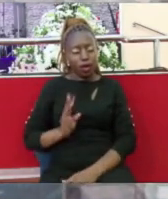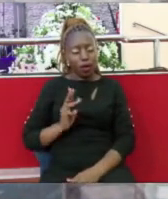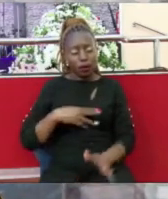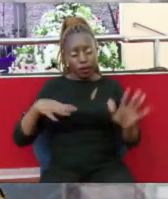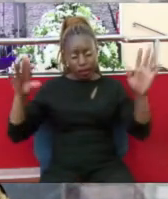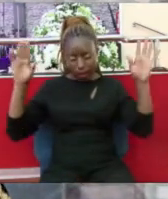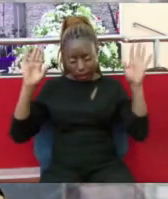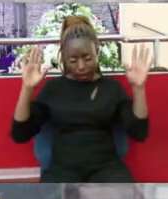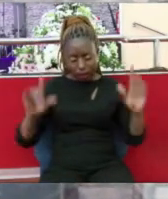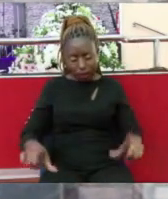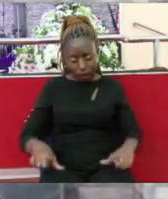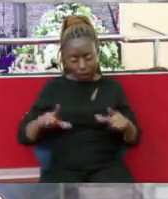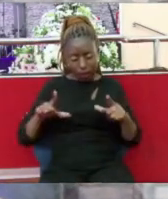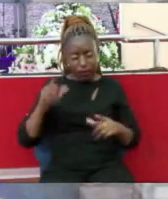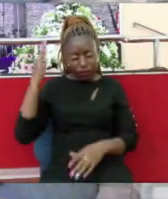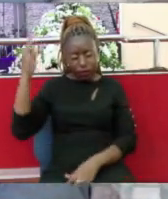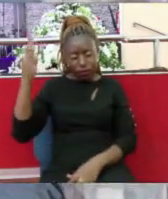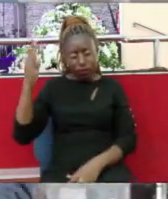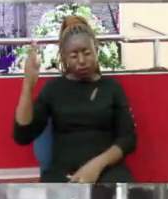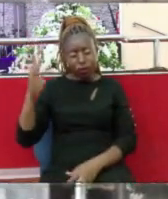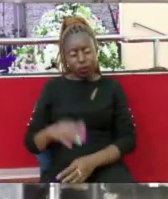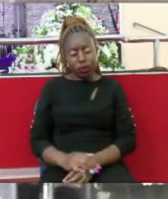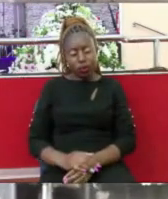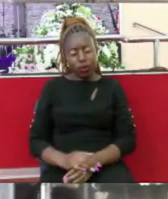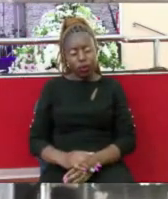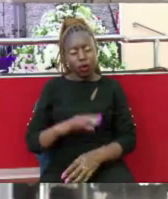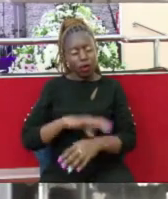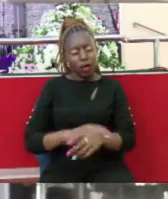God. Take control, Almighty God.